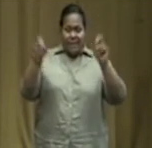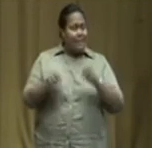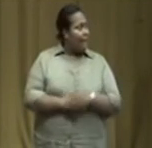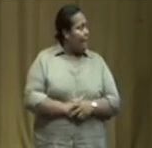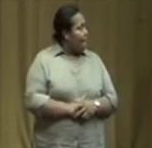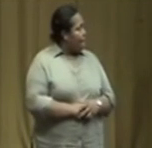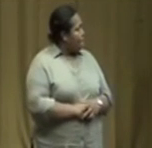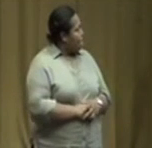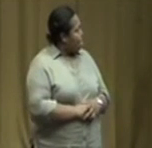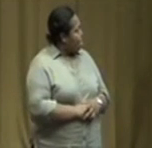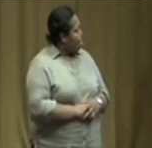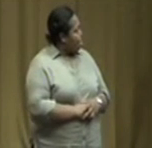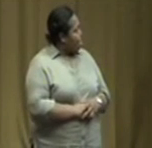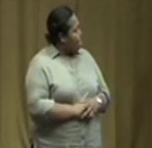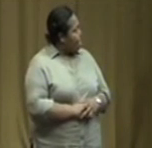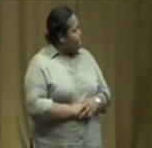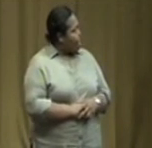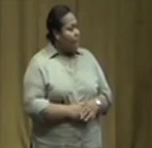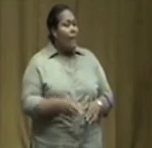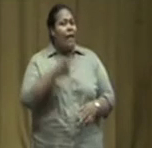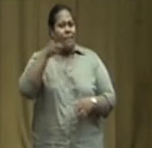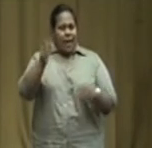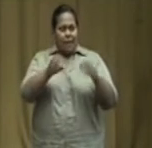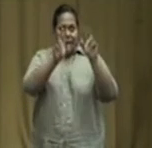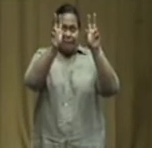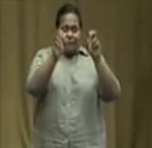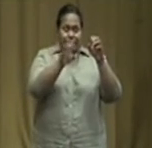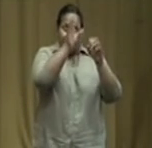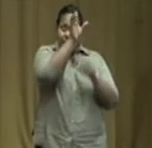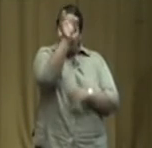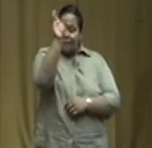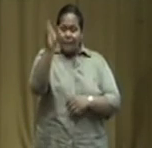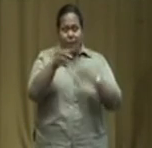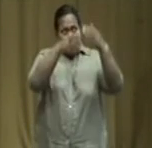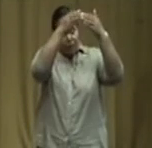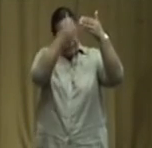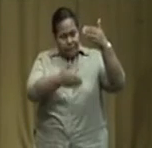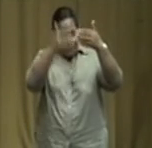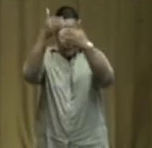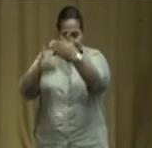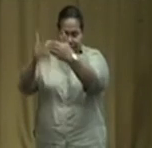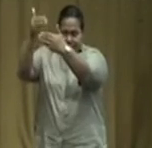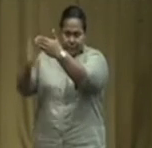pathways, then the individual learning pathways. If I go to the wiki,